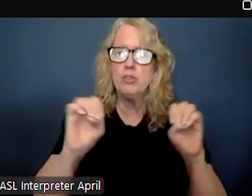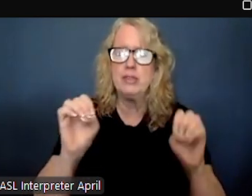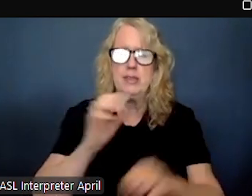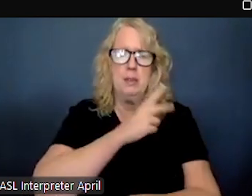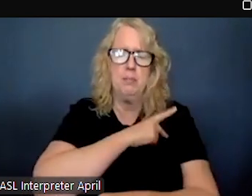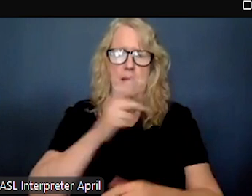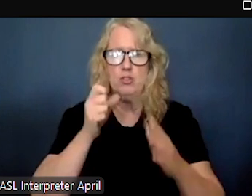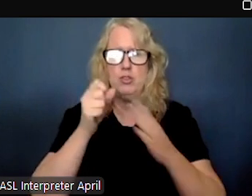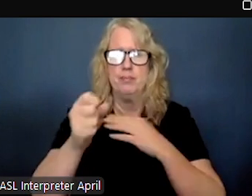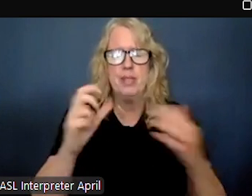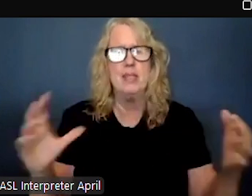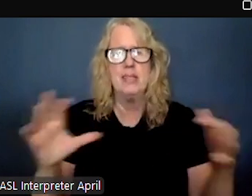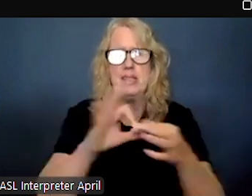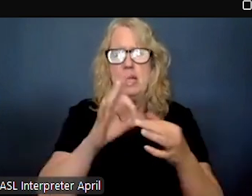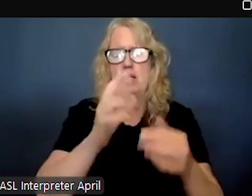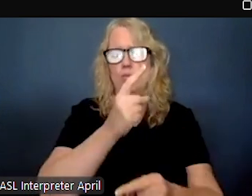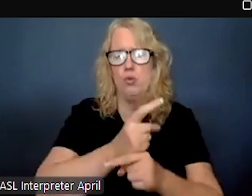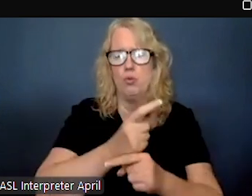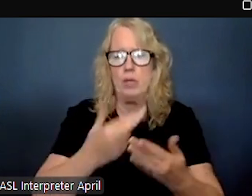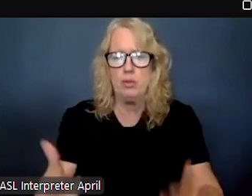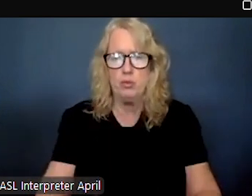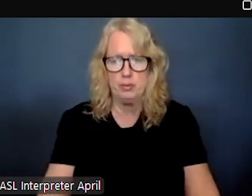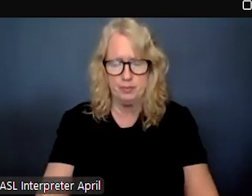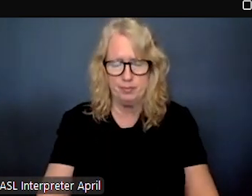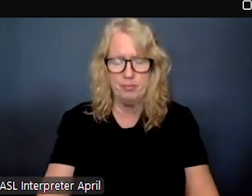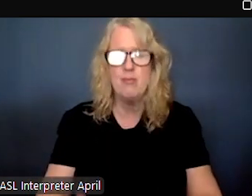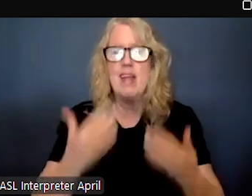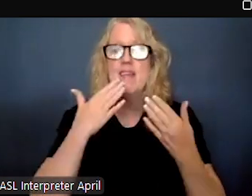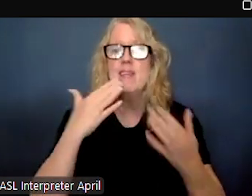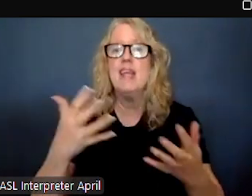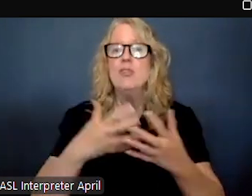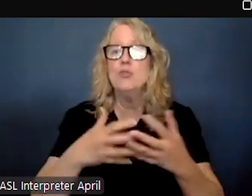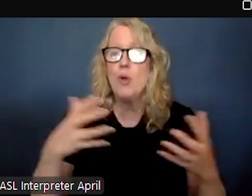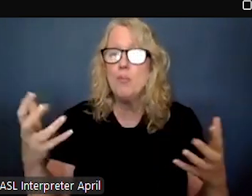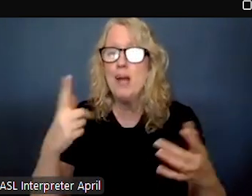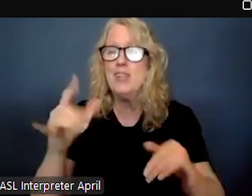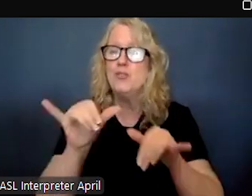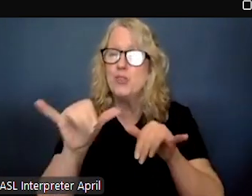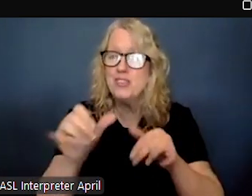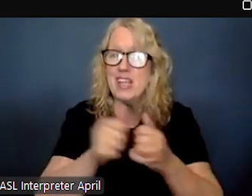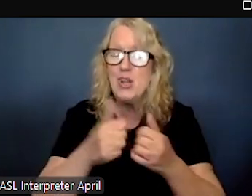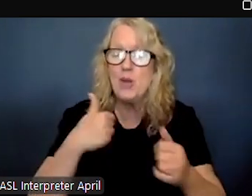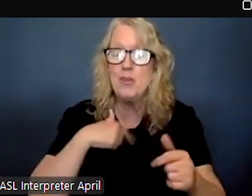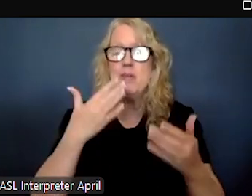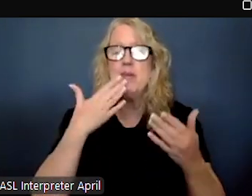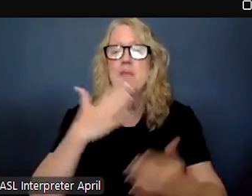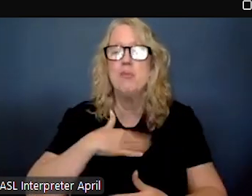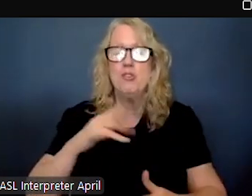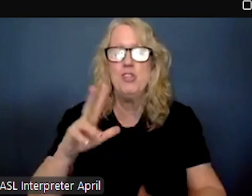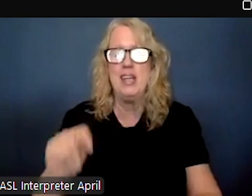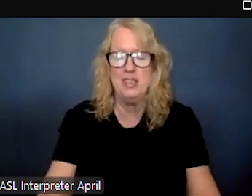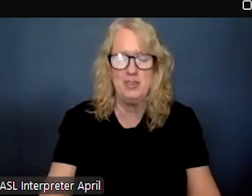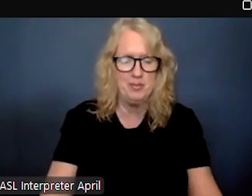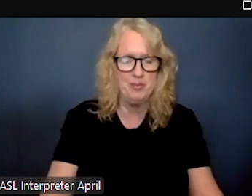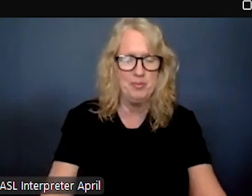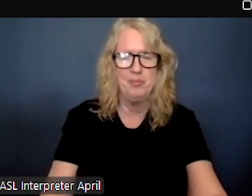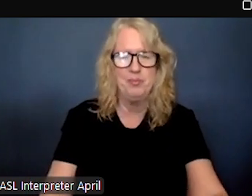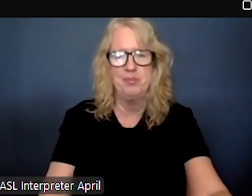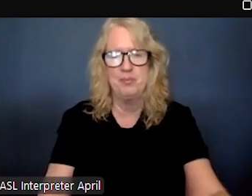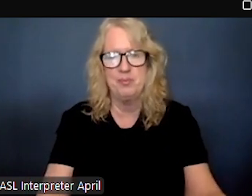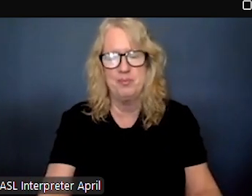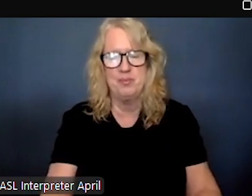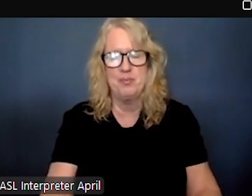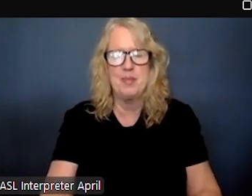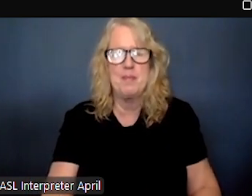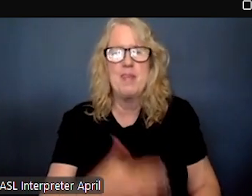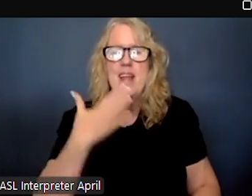and getting them connected to the right resources. Well, thank you so much for staying on with me. I appreciate it. Thank you. Absolutely.